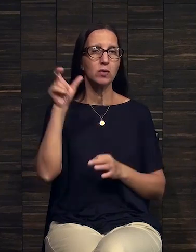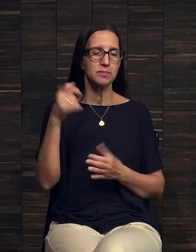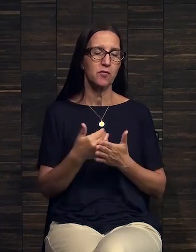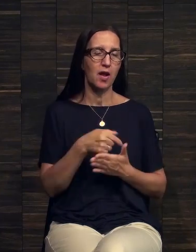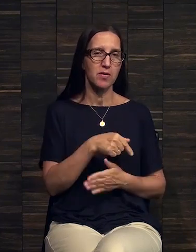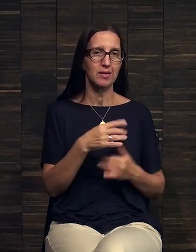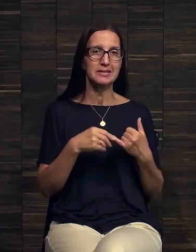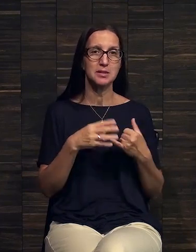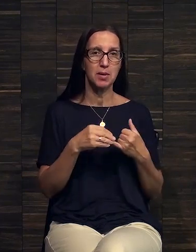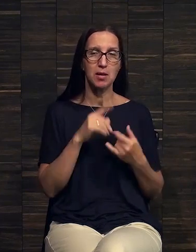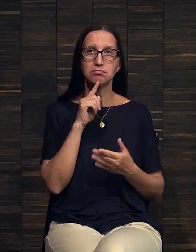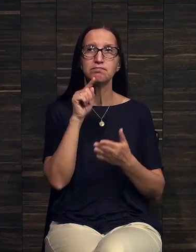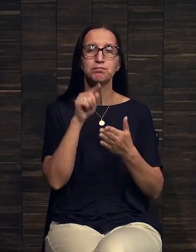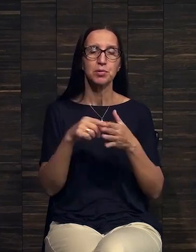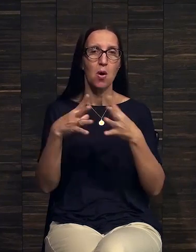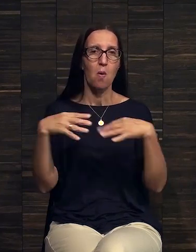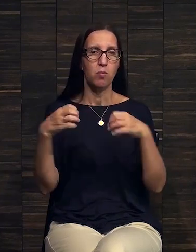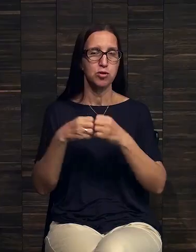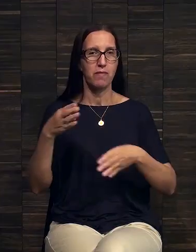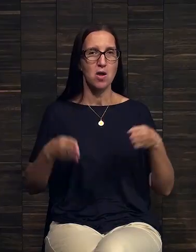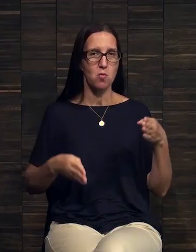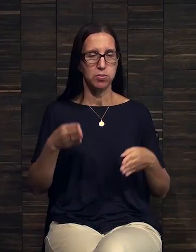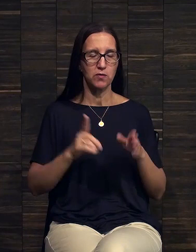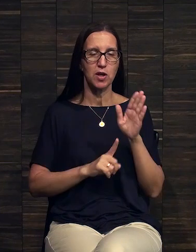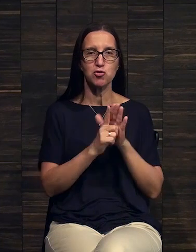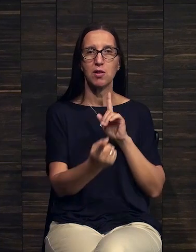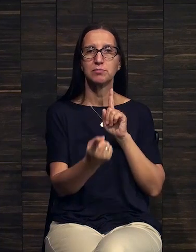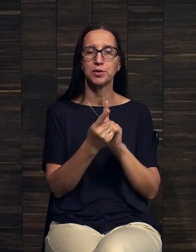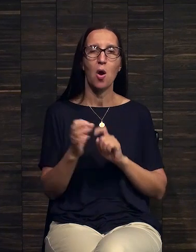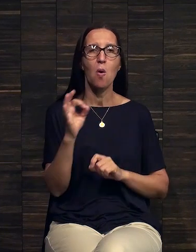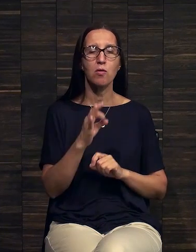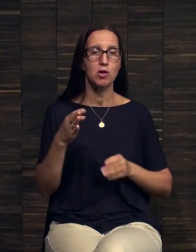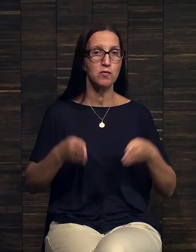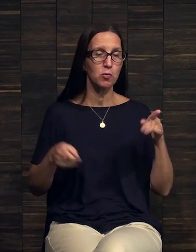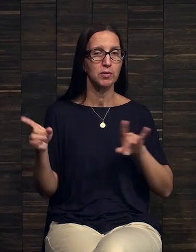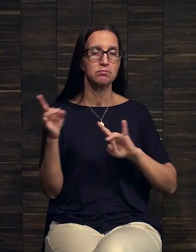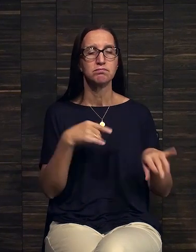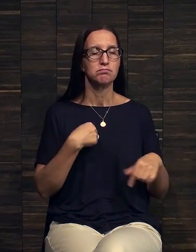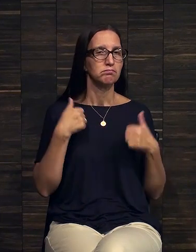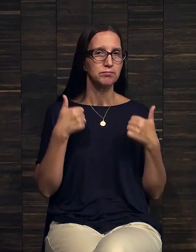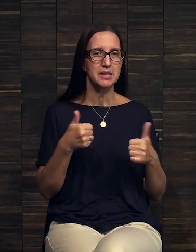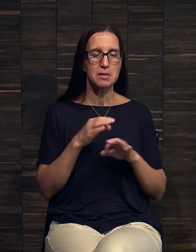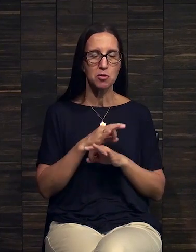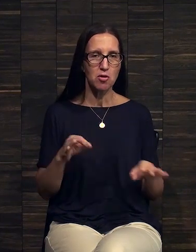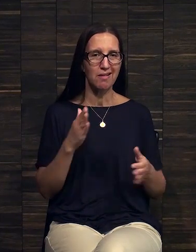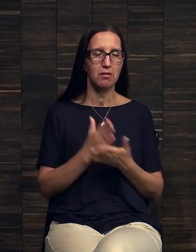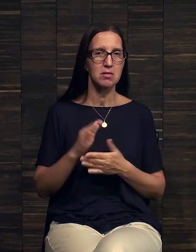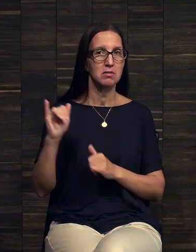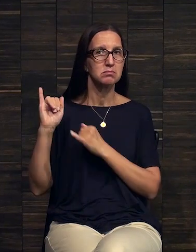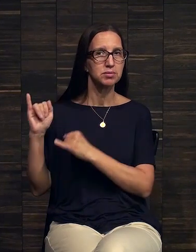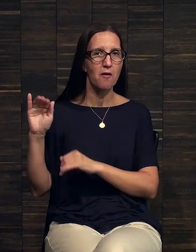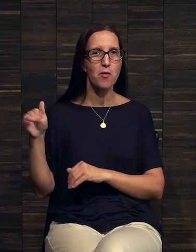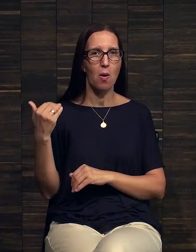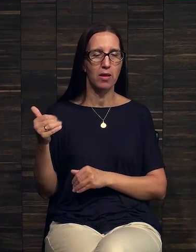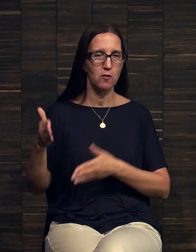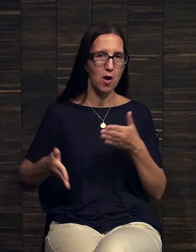is a spaceman comes to robot society. Orange robots, they tell him, and that